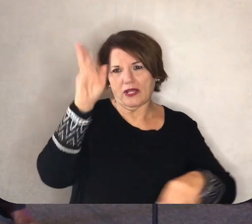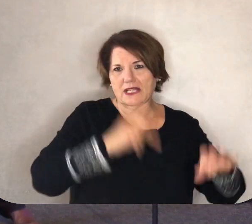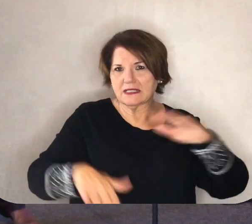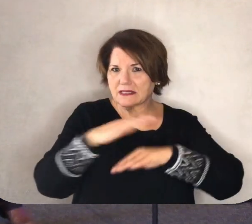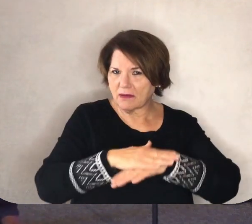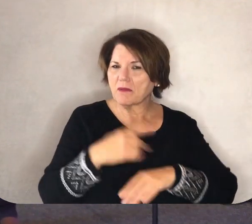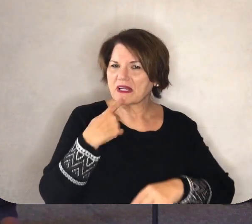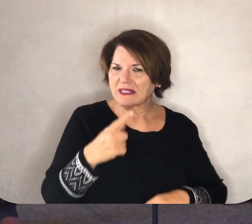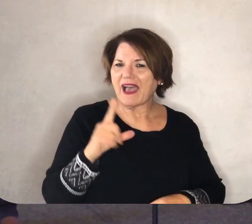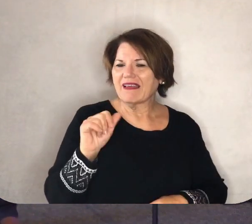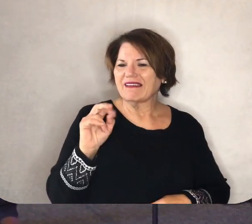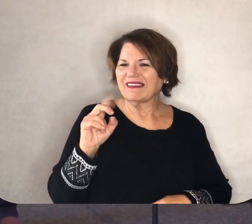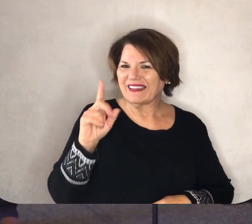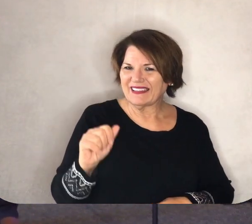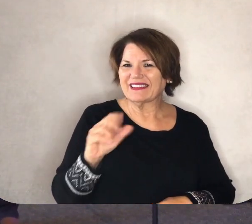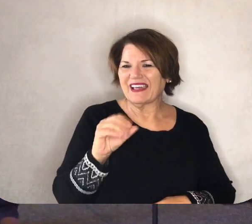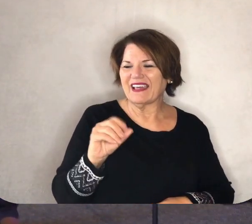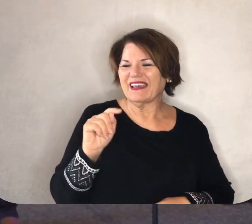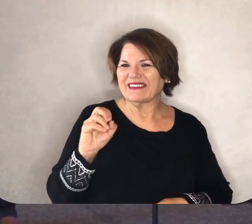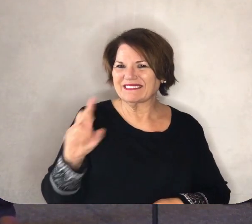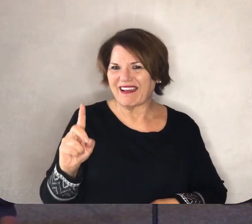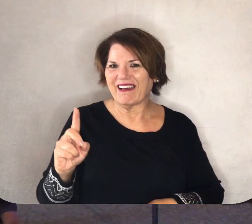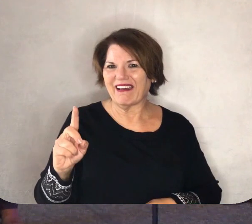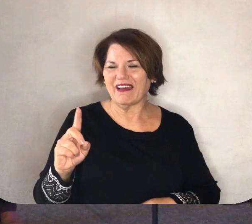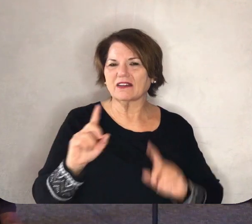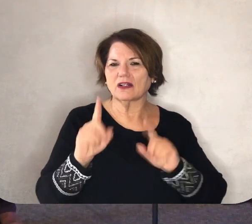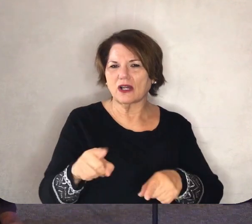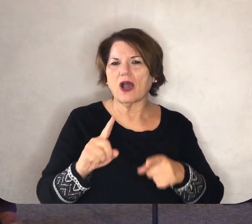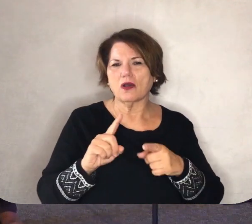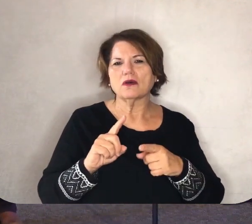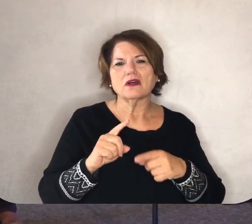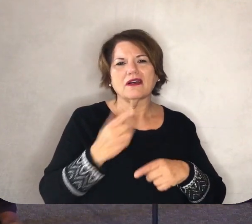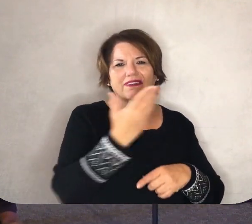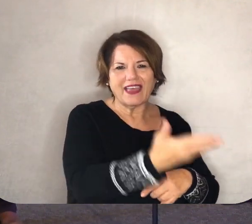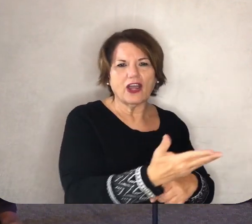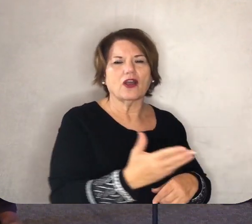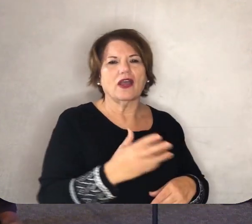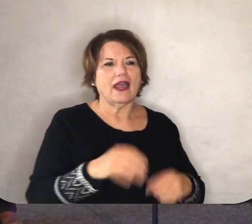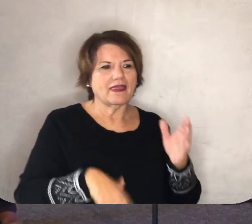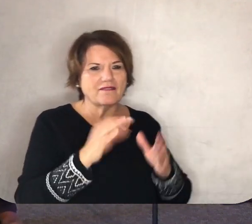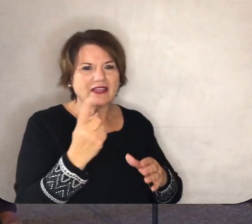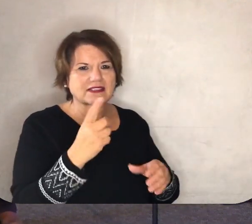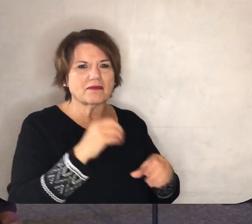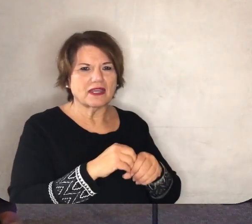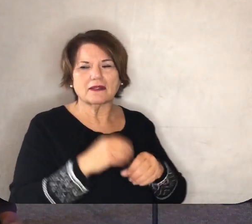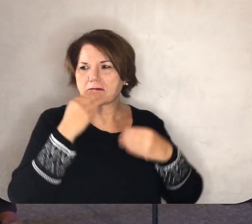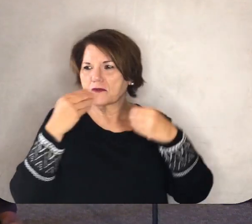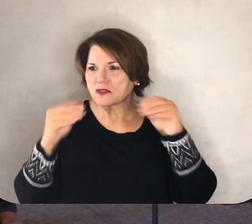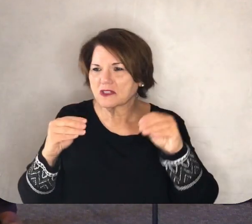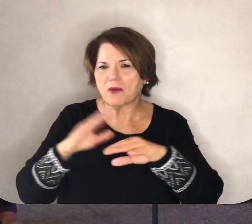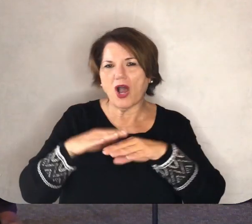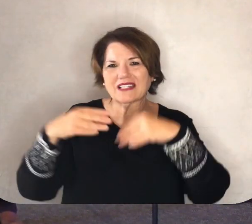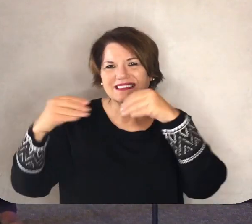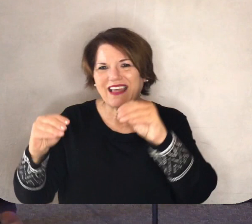Ted Dahl come by the Moore Park Pantry Plus. That's the day that they do their grocery shopping, and they happen to find something in the grocery store that maybe is on